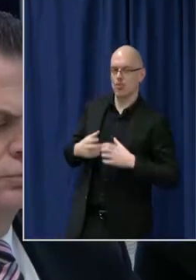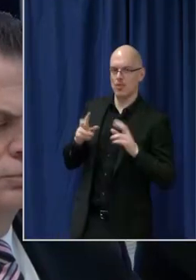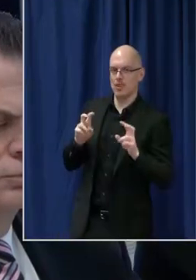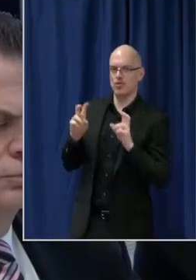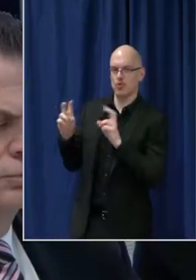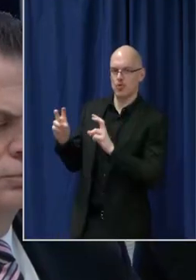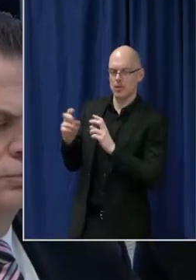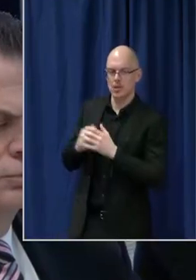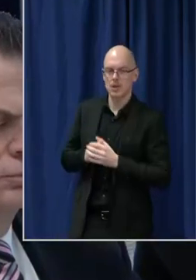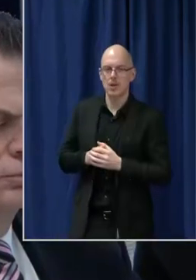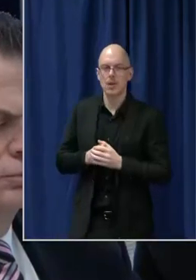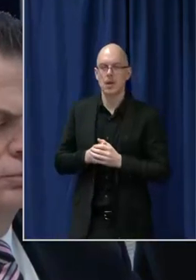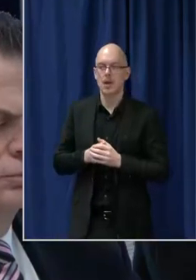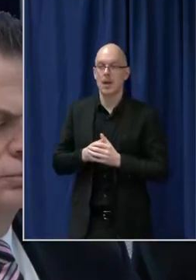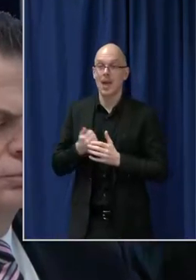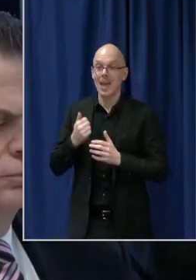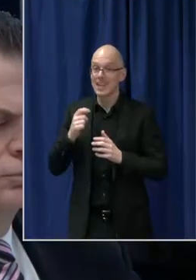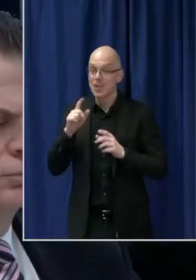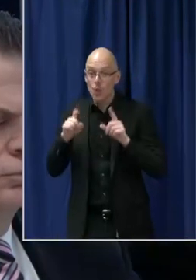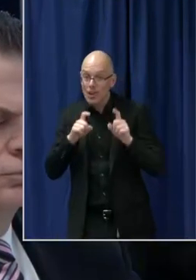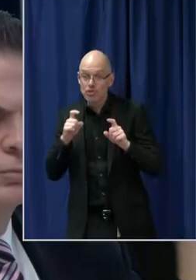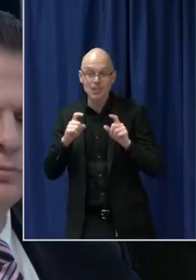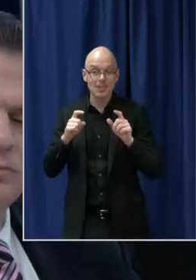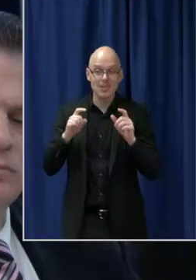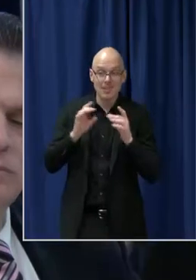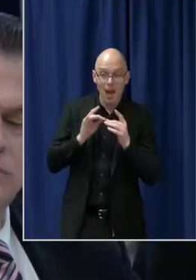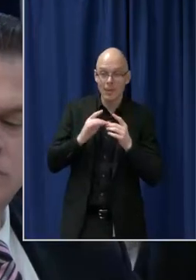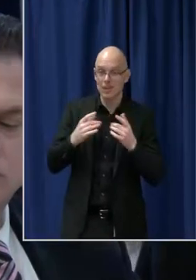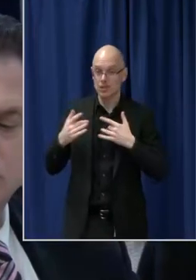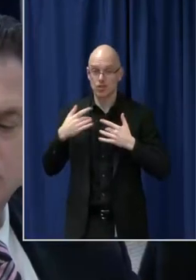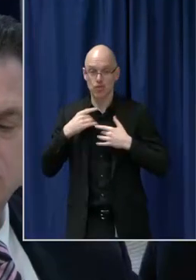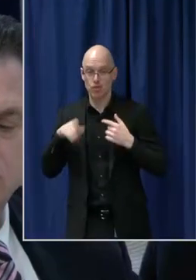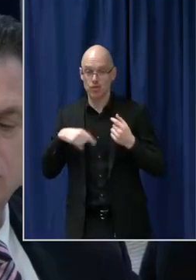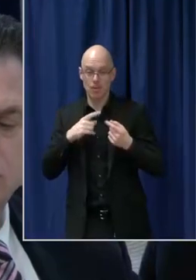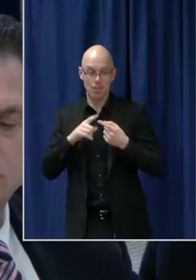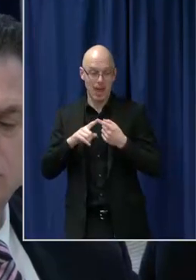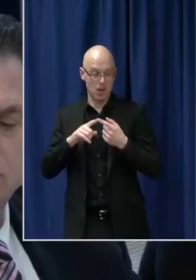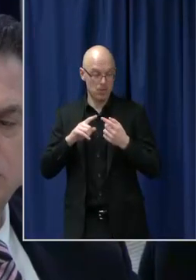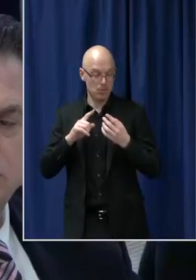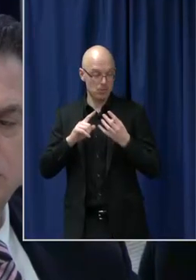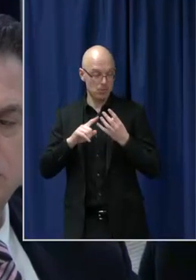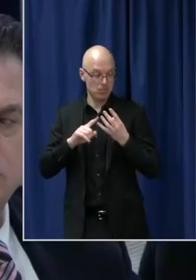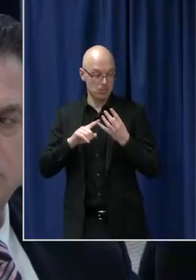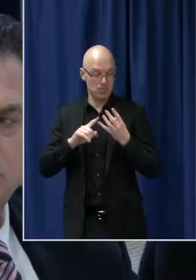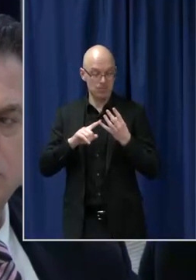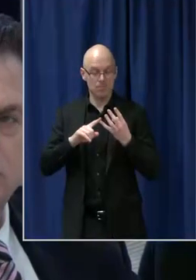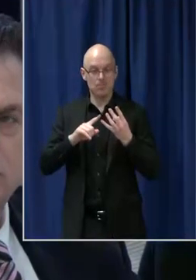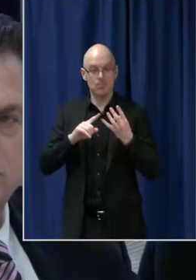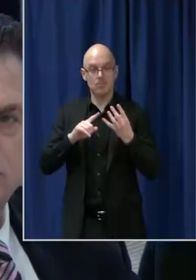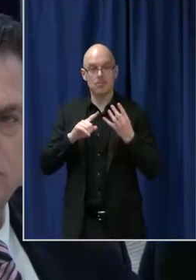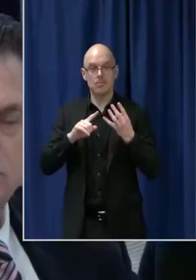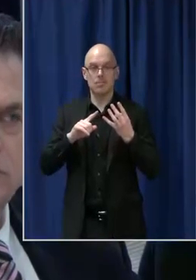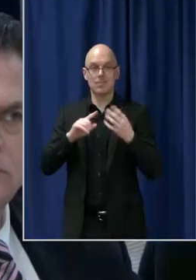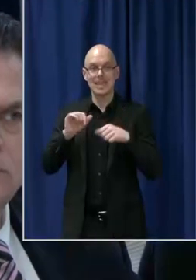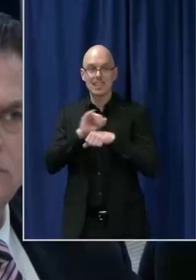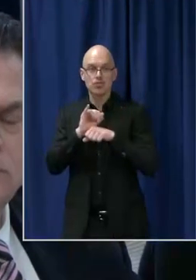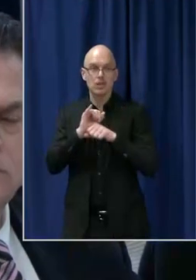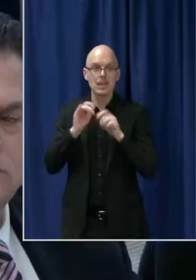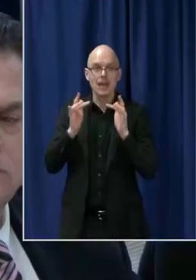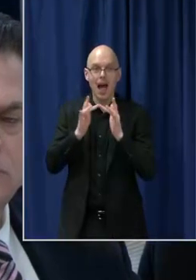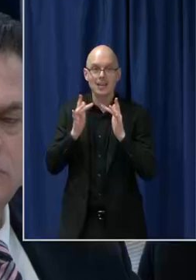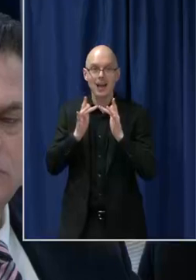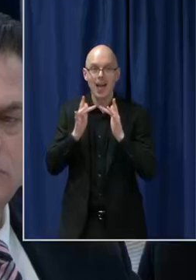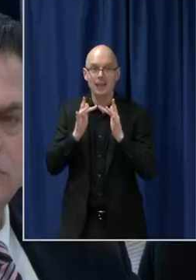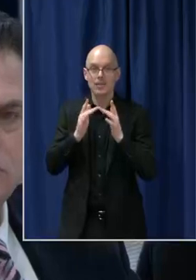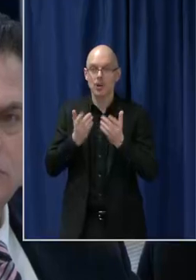Any questions, comments, concerns around the industry contact